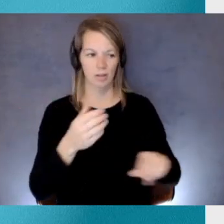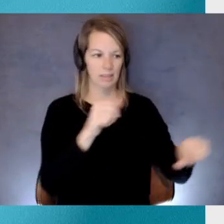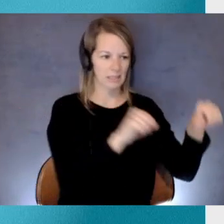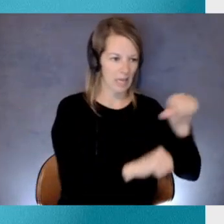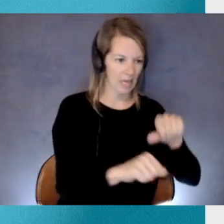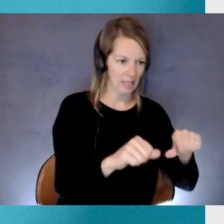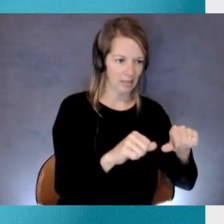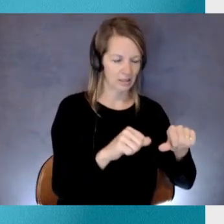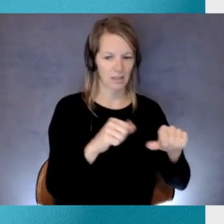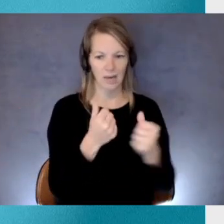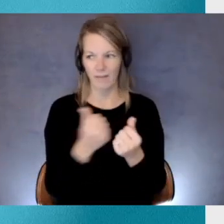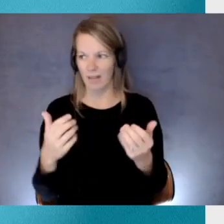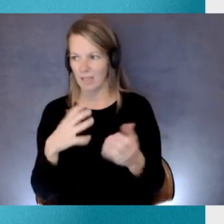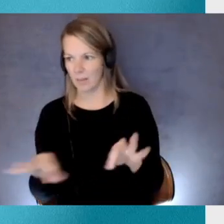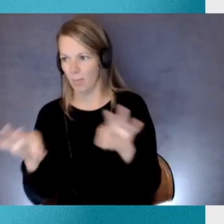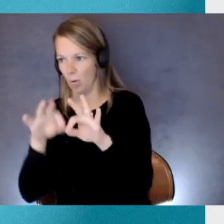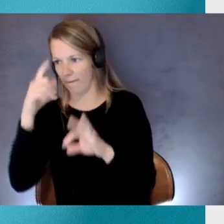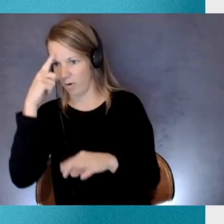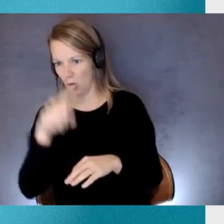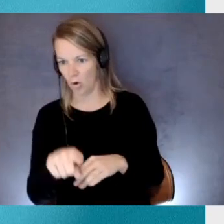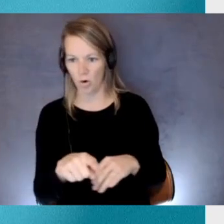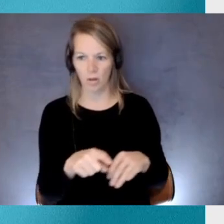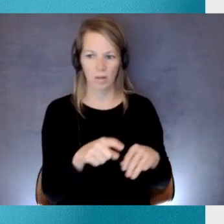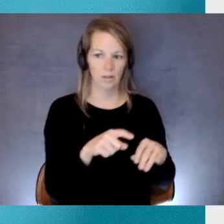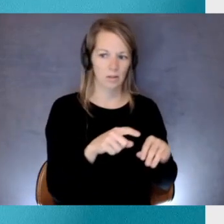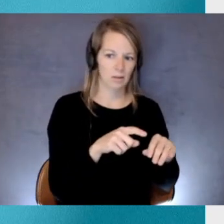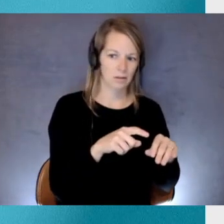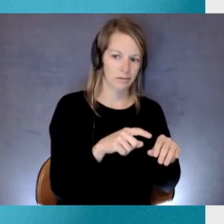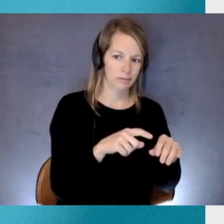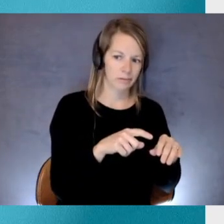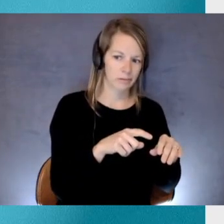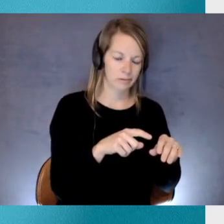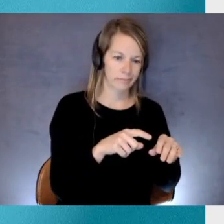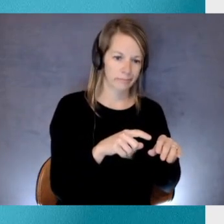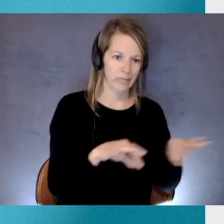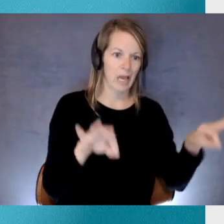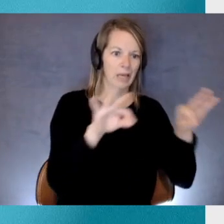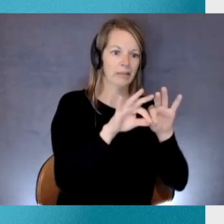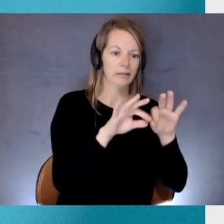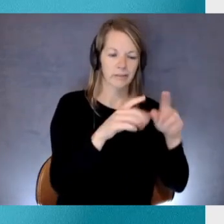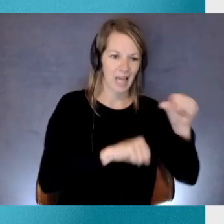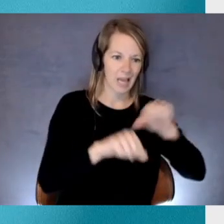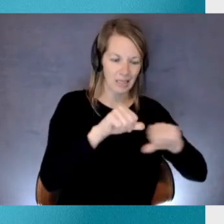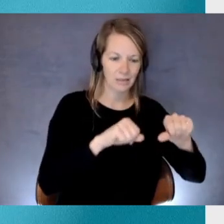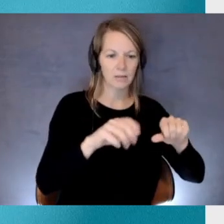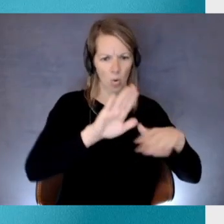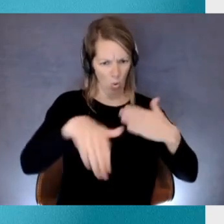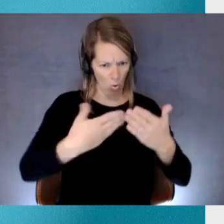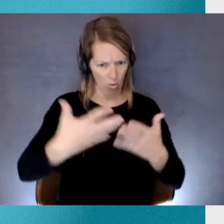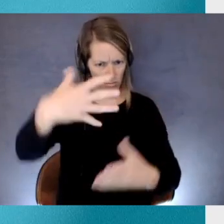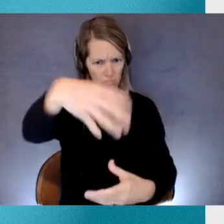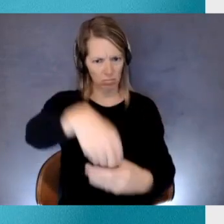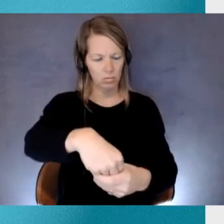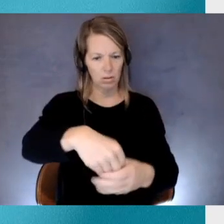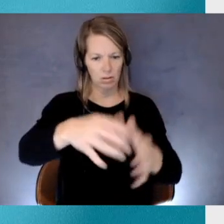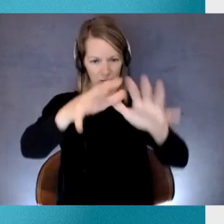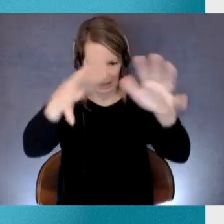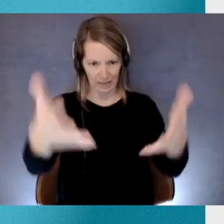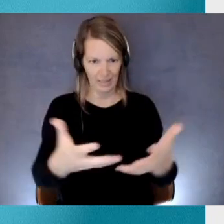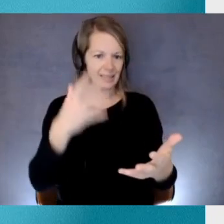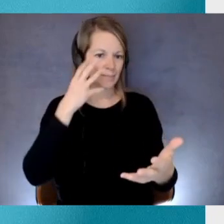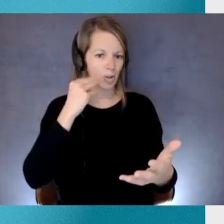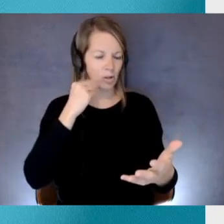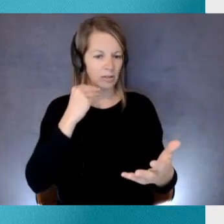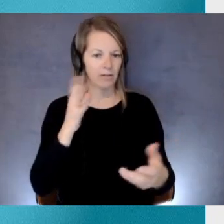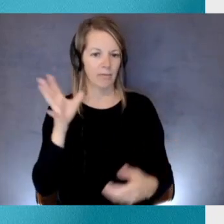important to her, science and her family, her society. All these things were all balanced in the experience of being his mom